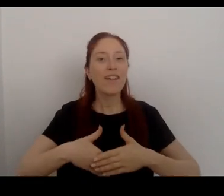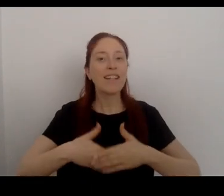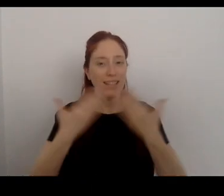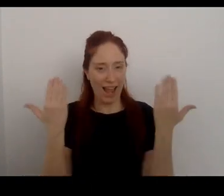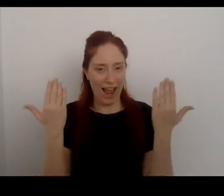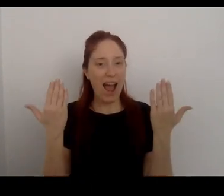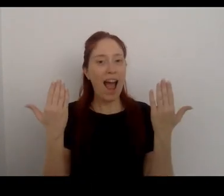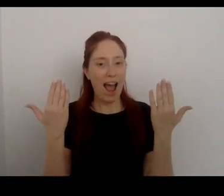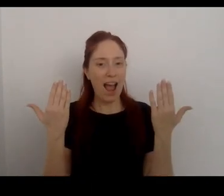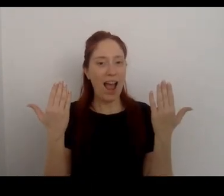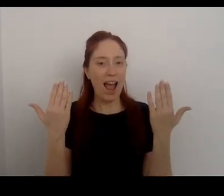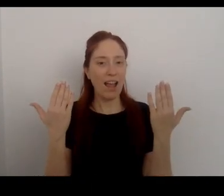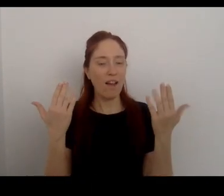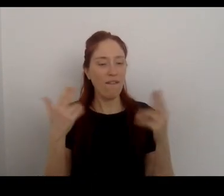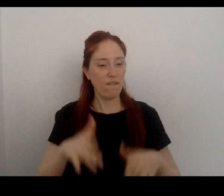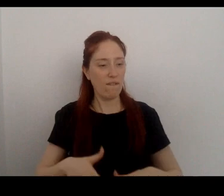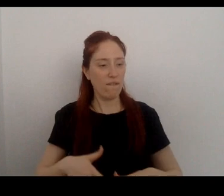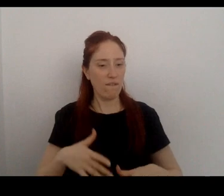a great routine